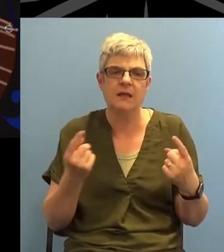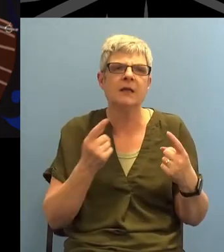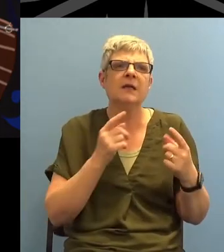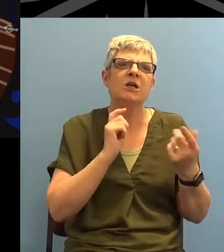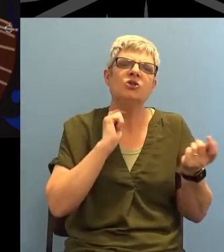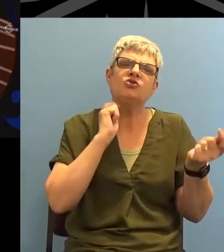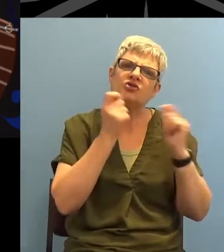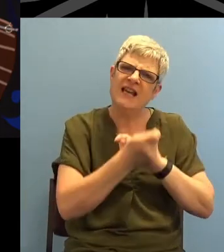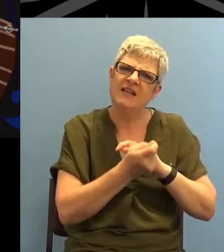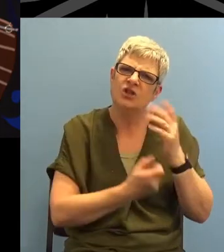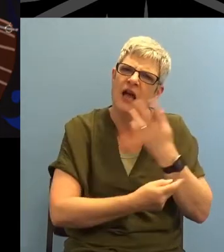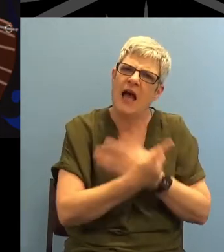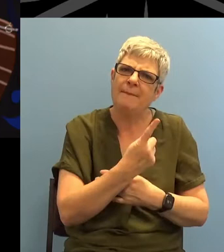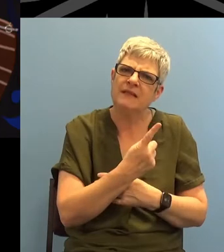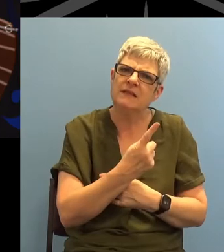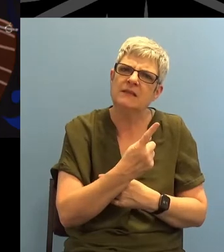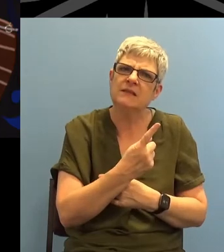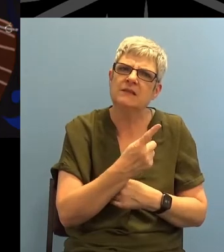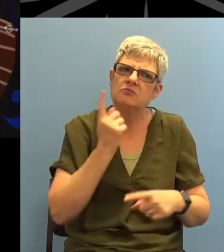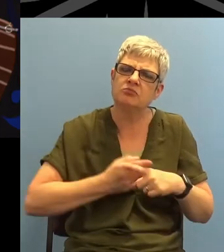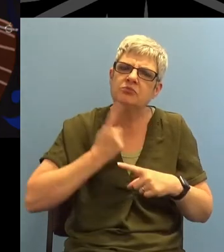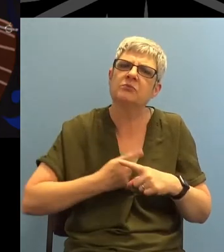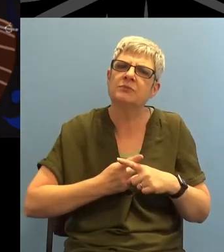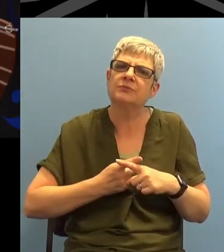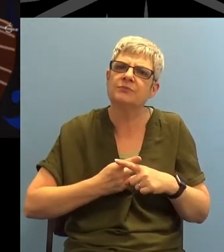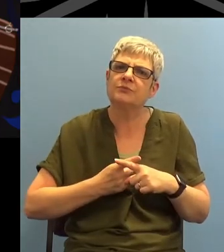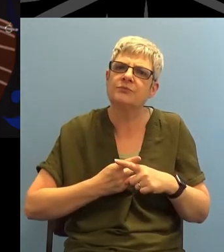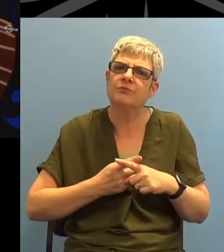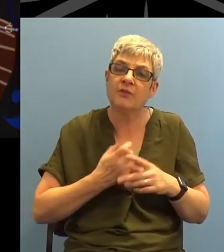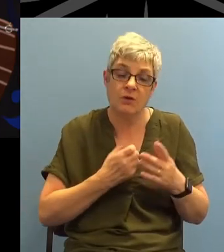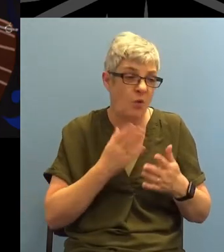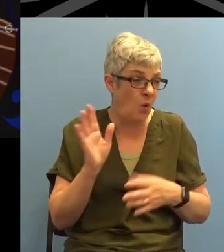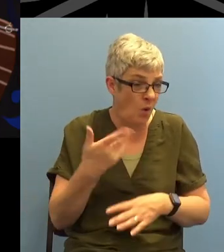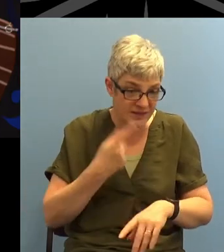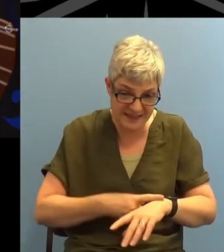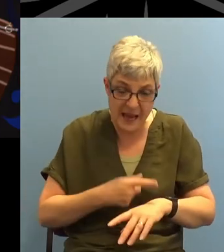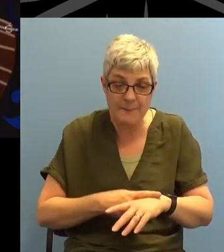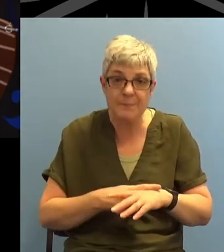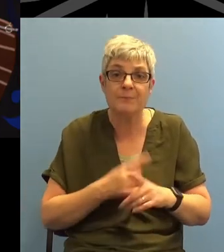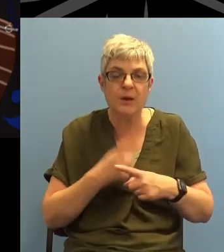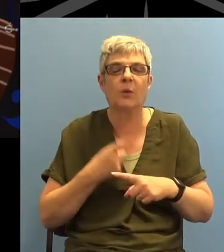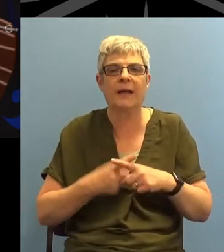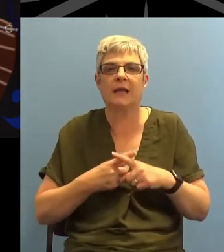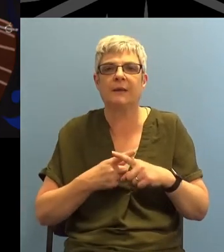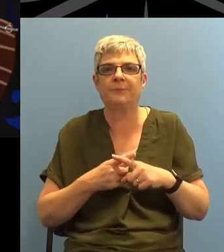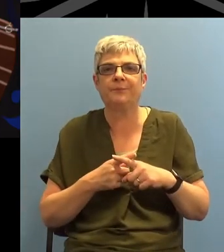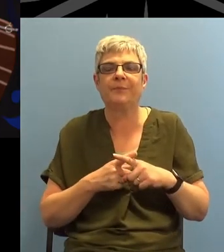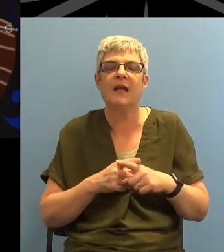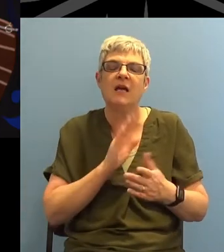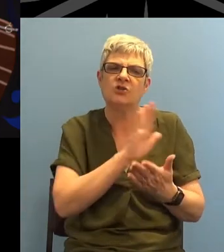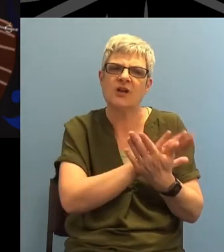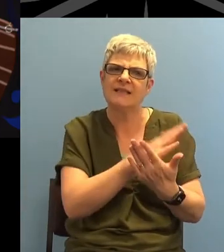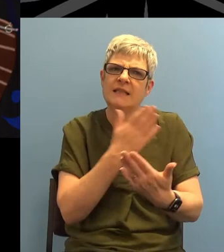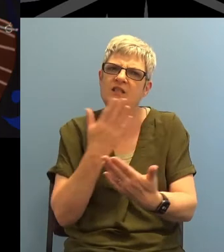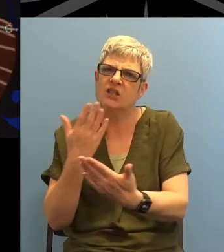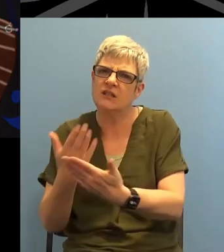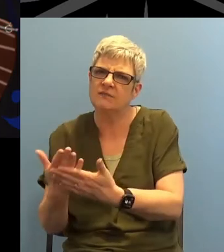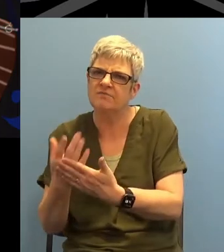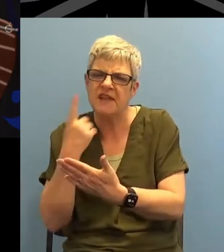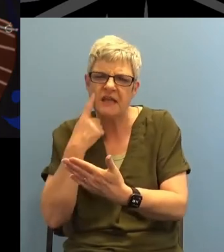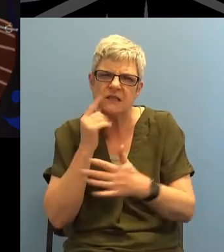Change happens very quickly, happens all the time, happens quickly. Transition is much